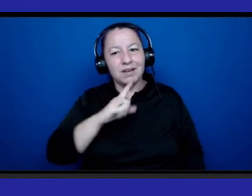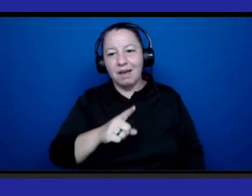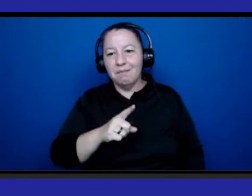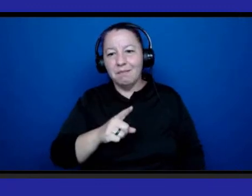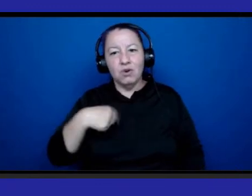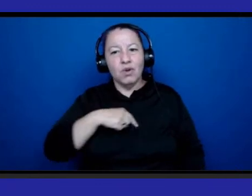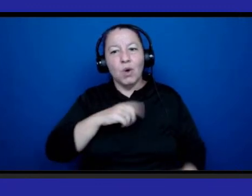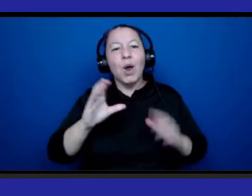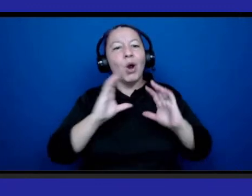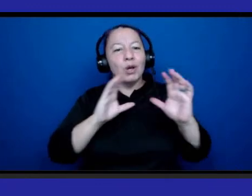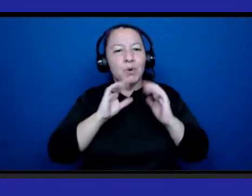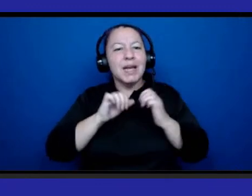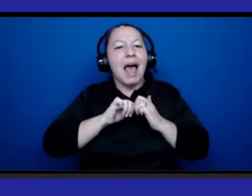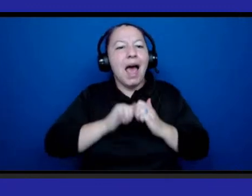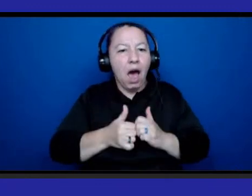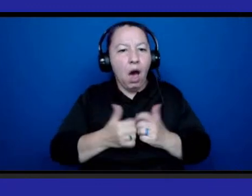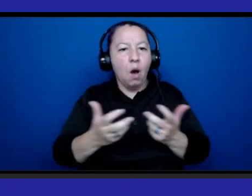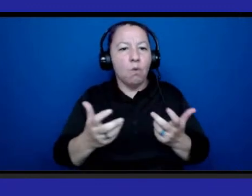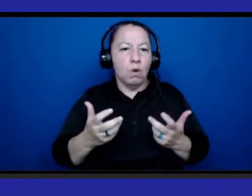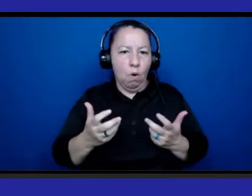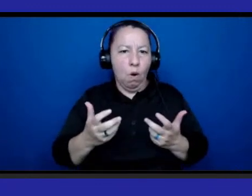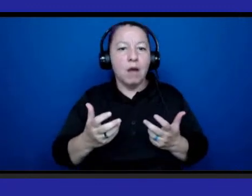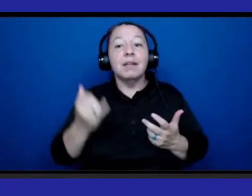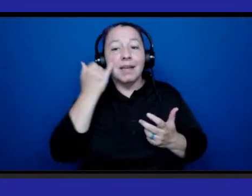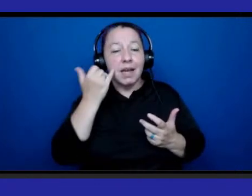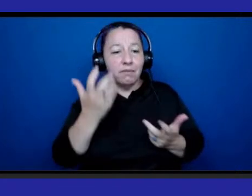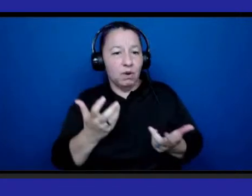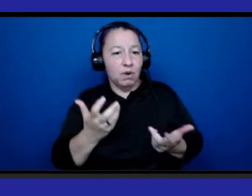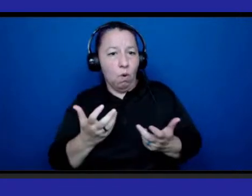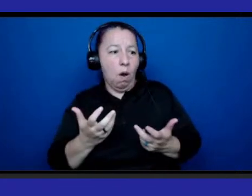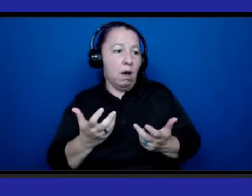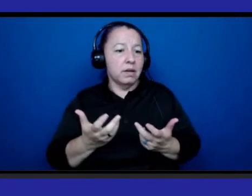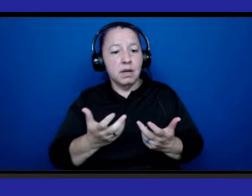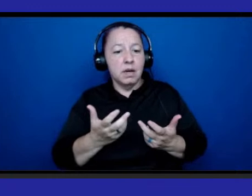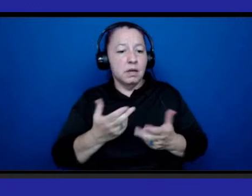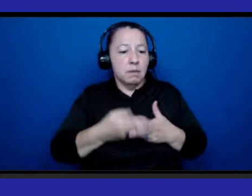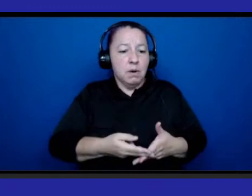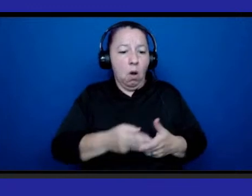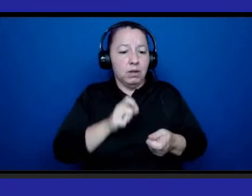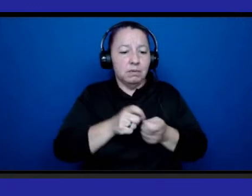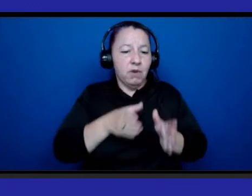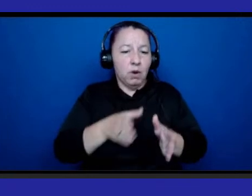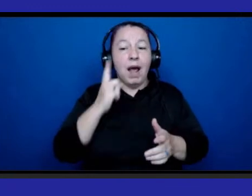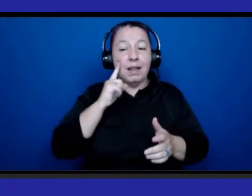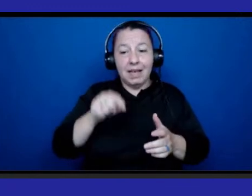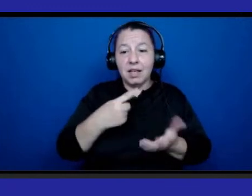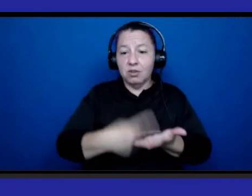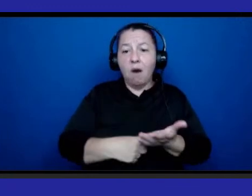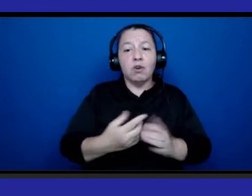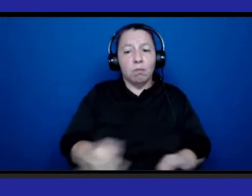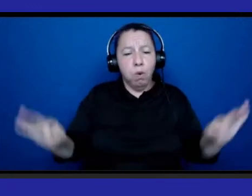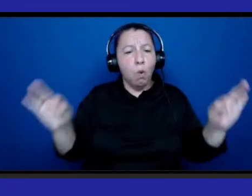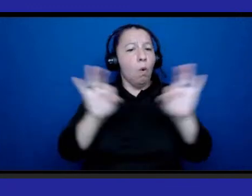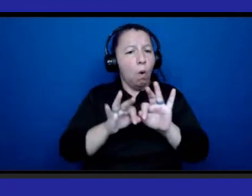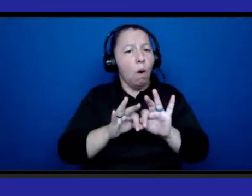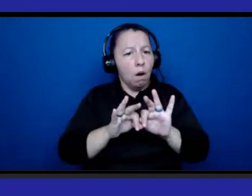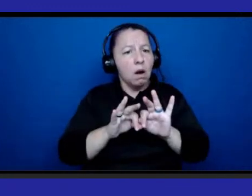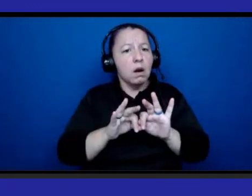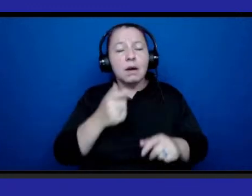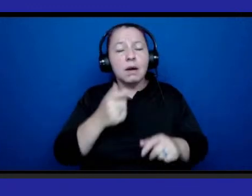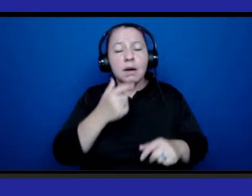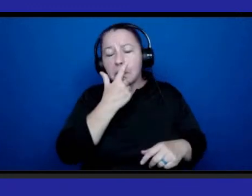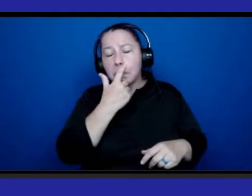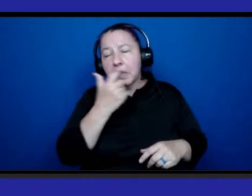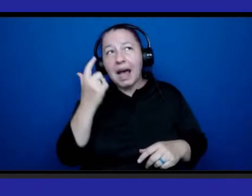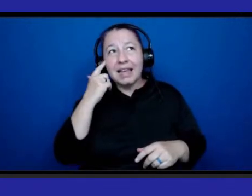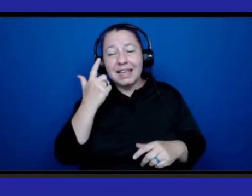communicate how do we want it, if we want it to be called. And I think this conversation is very important. I see that is in a